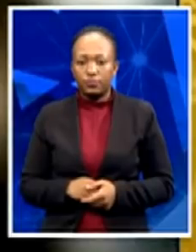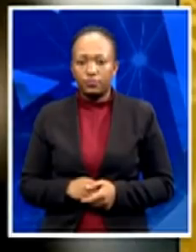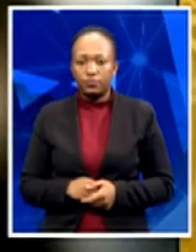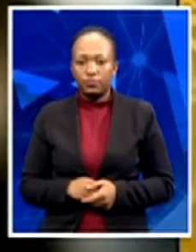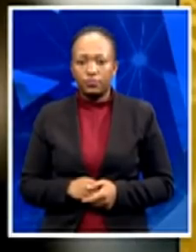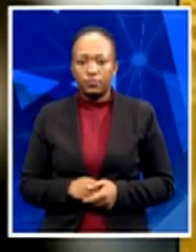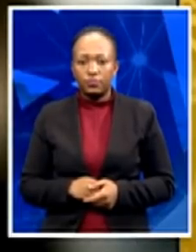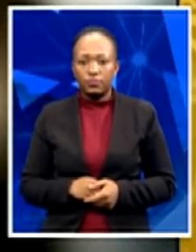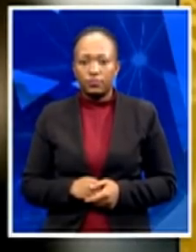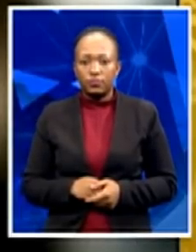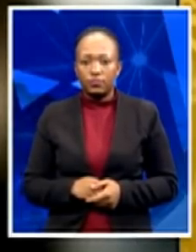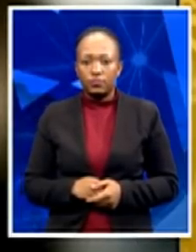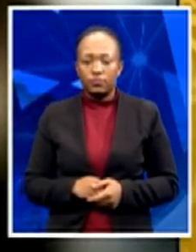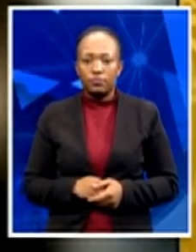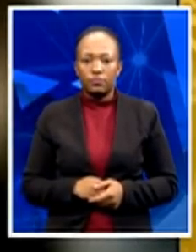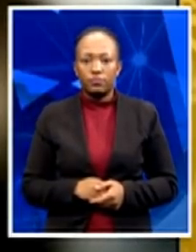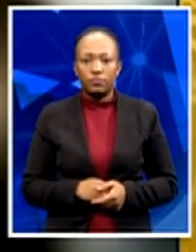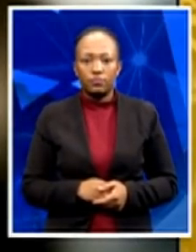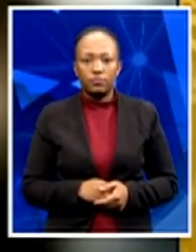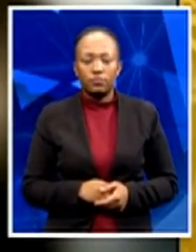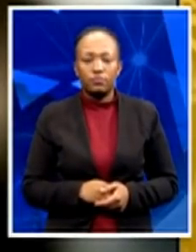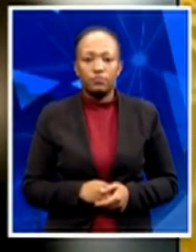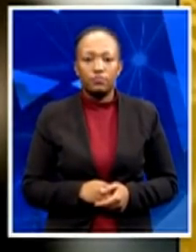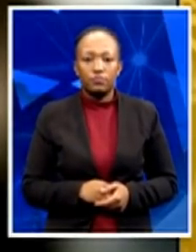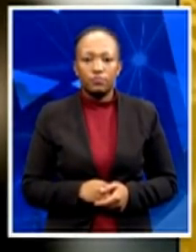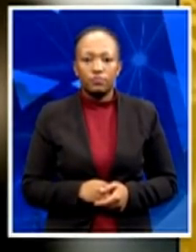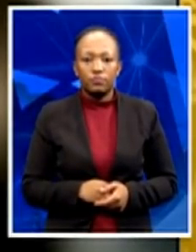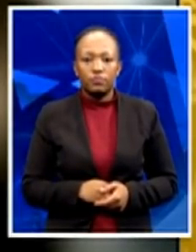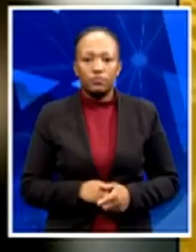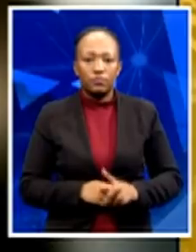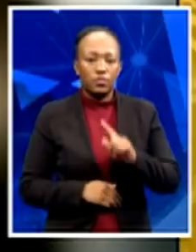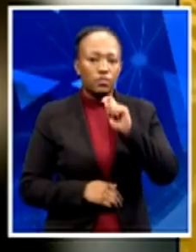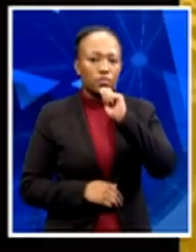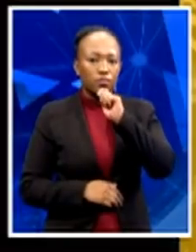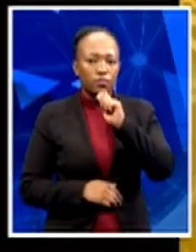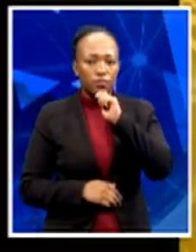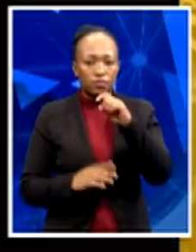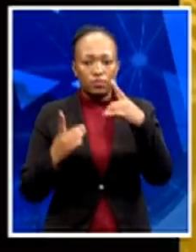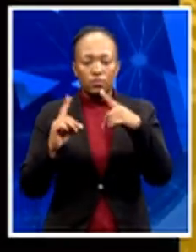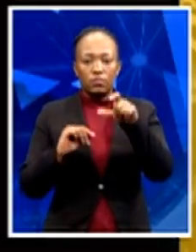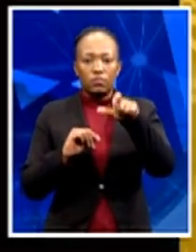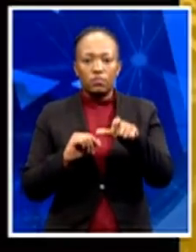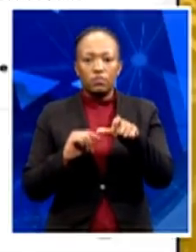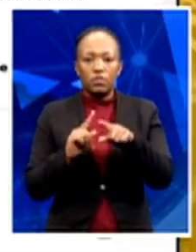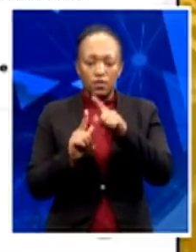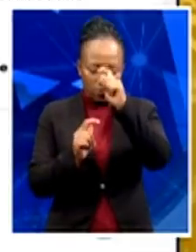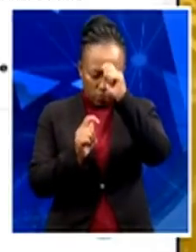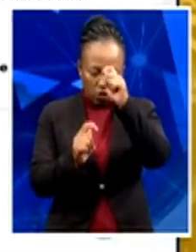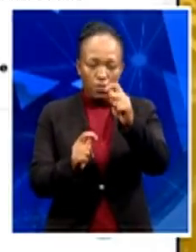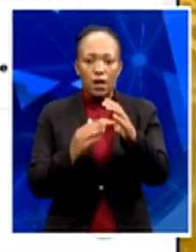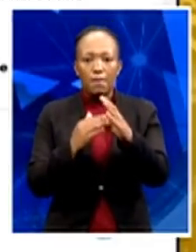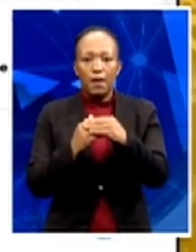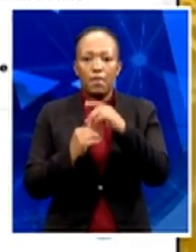Good morning, Honorable Chair, honorable members of the Portfolio Committee,